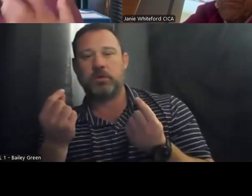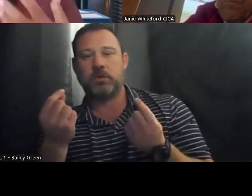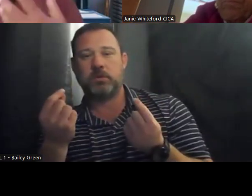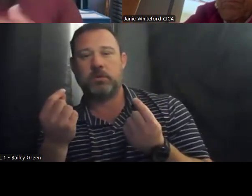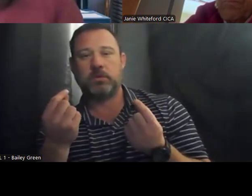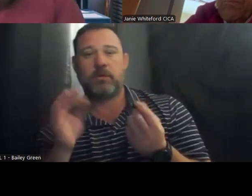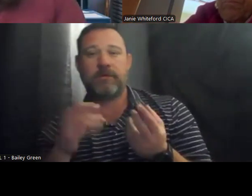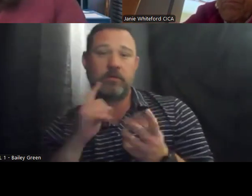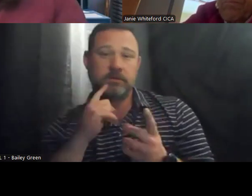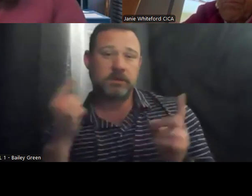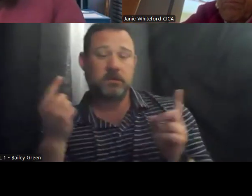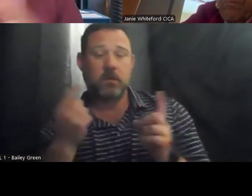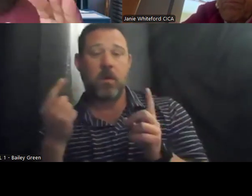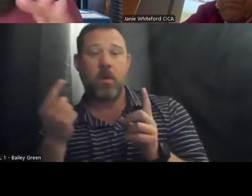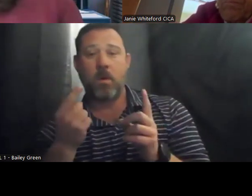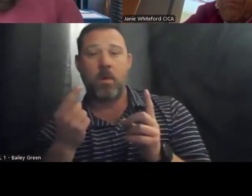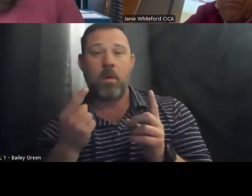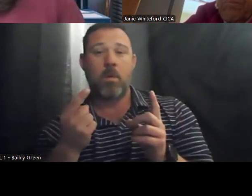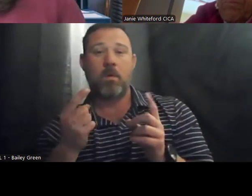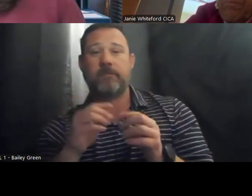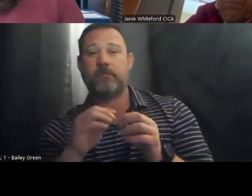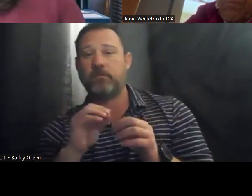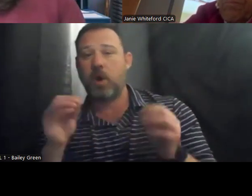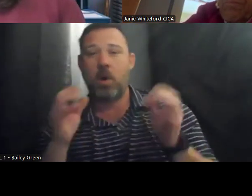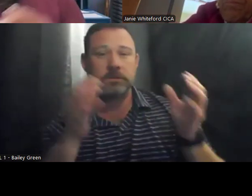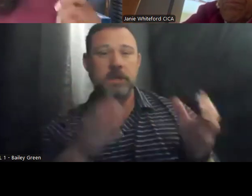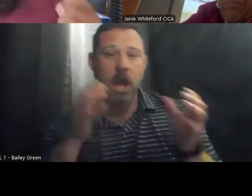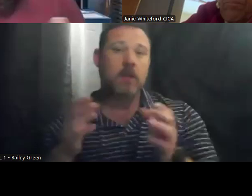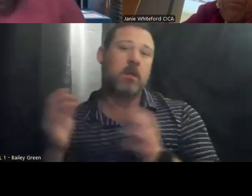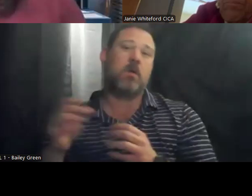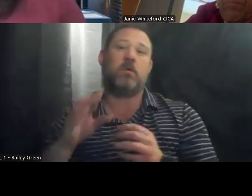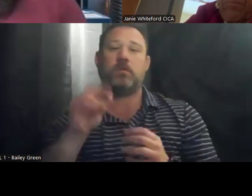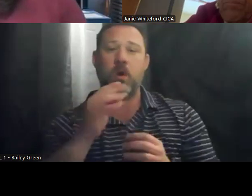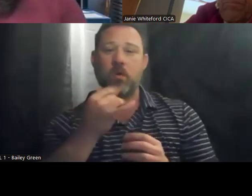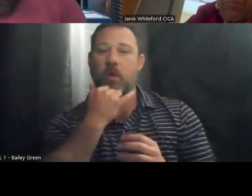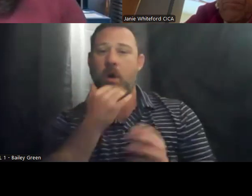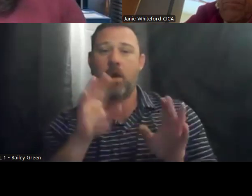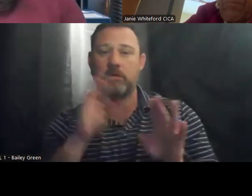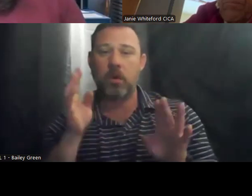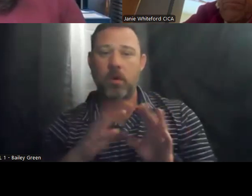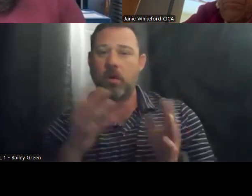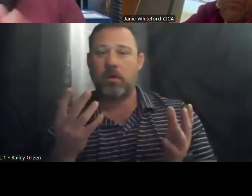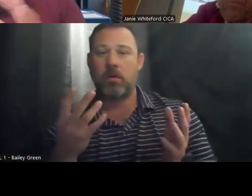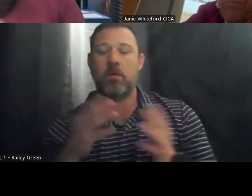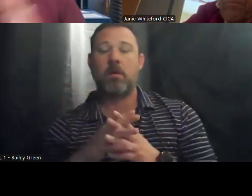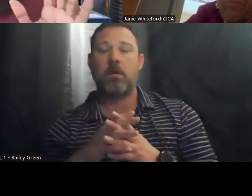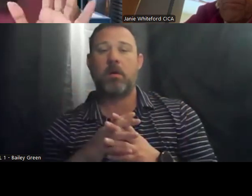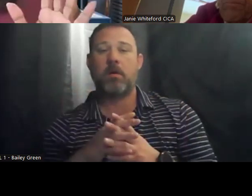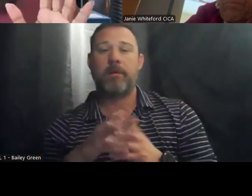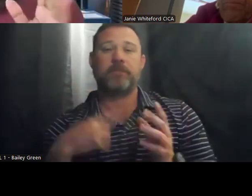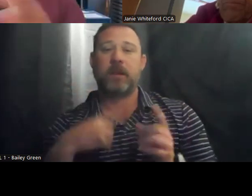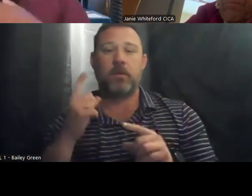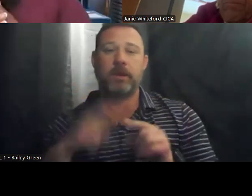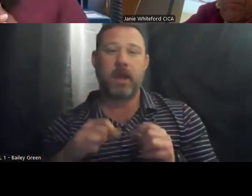this goal of no silos and no wrong door, I know we can't really blow up